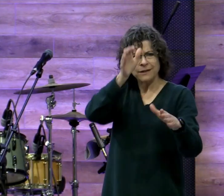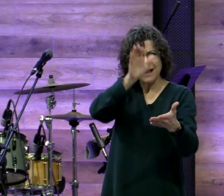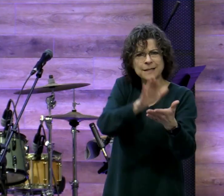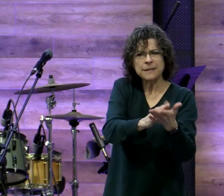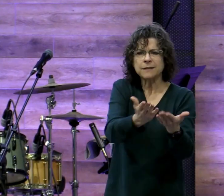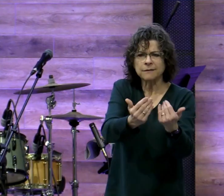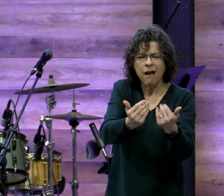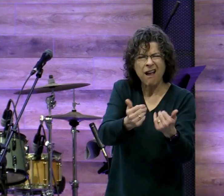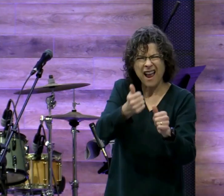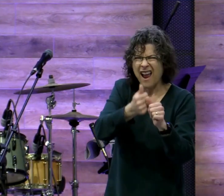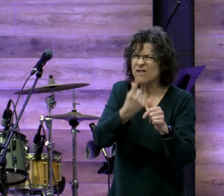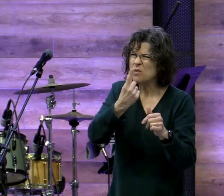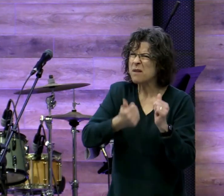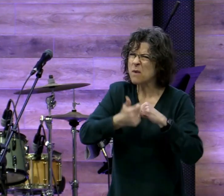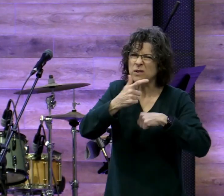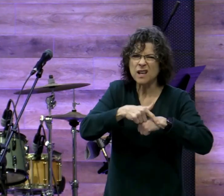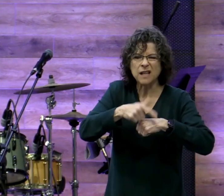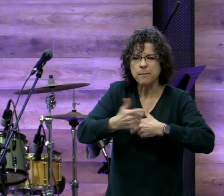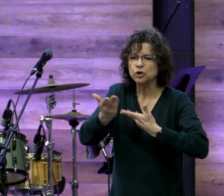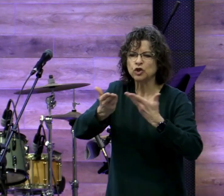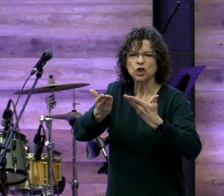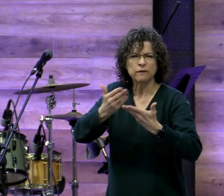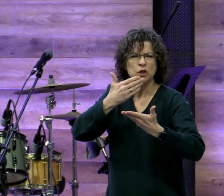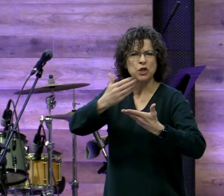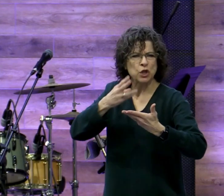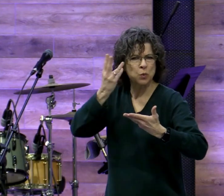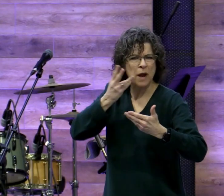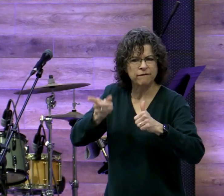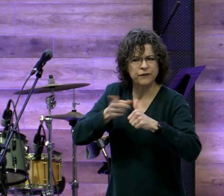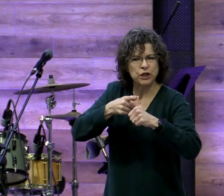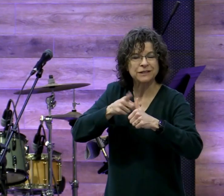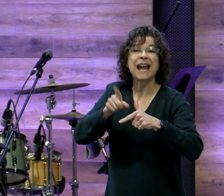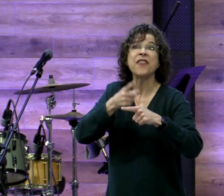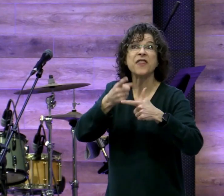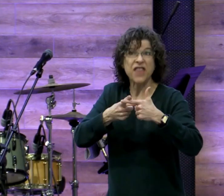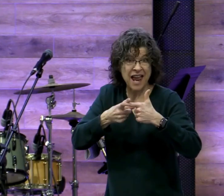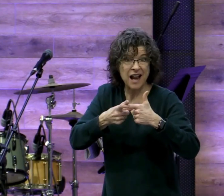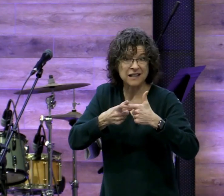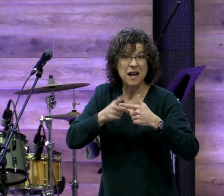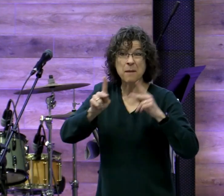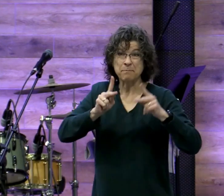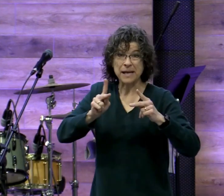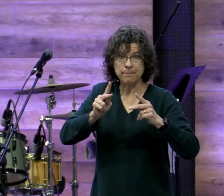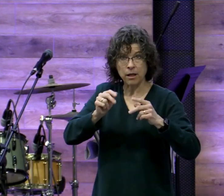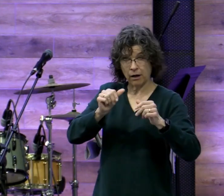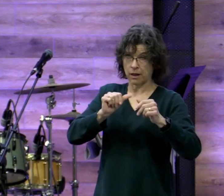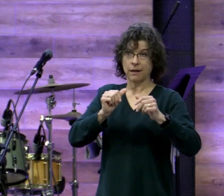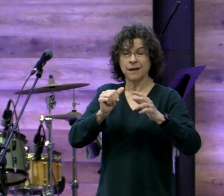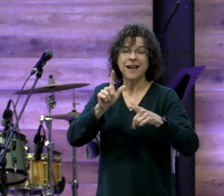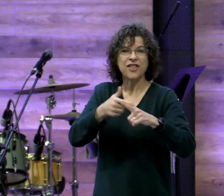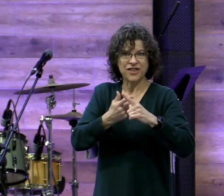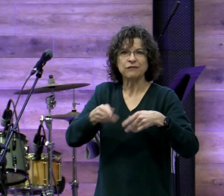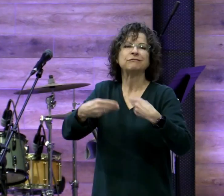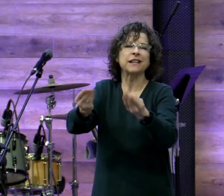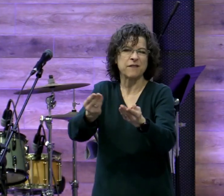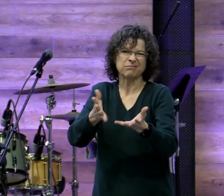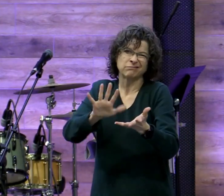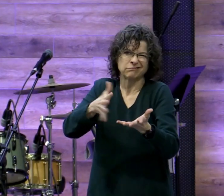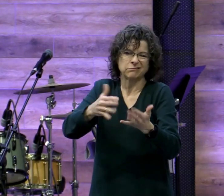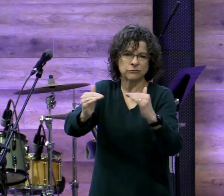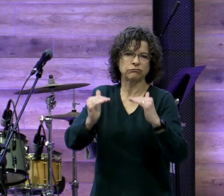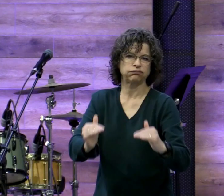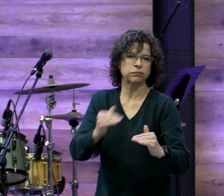wine first. And when people have drunk freely, then the poor wine. But you have kept the good wine until now."